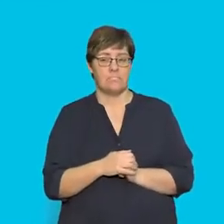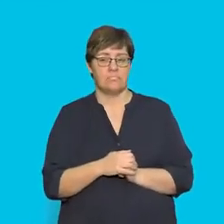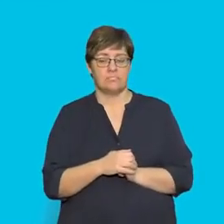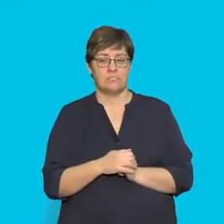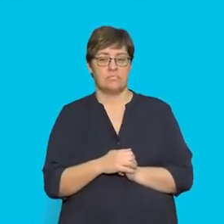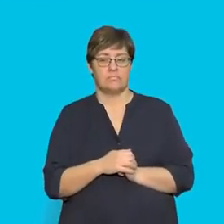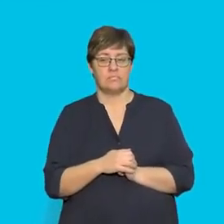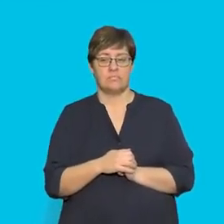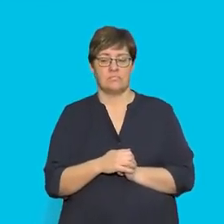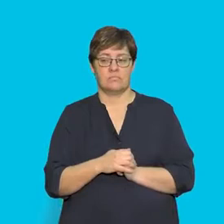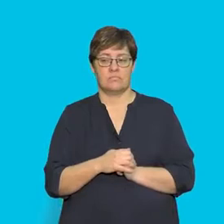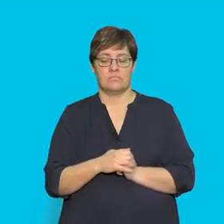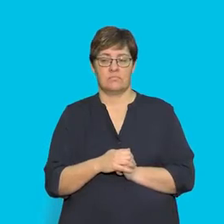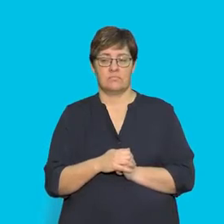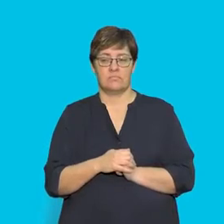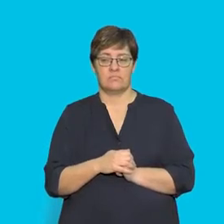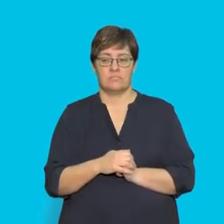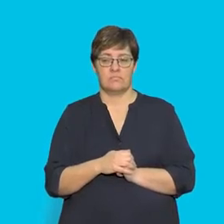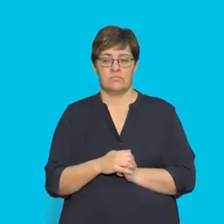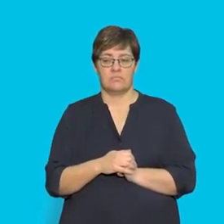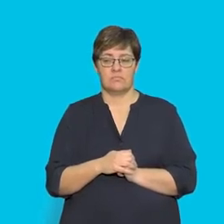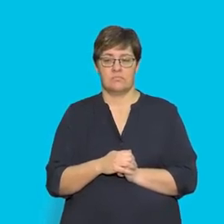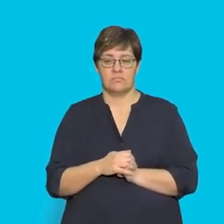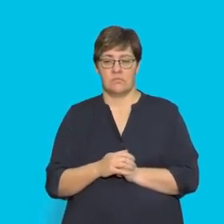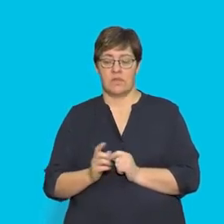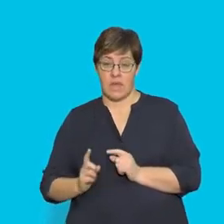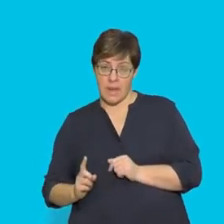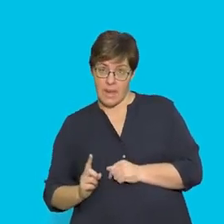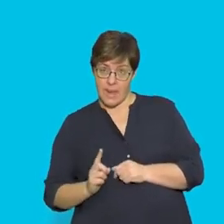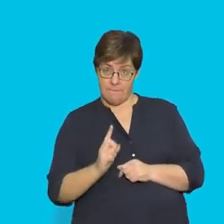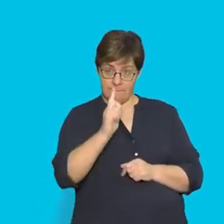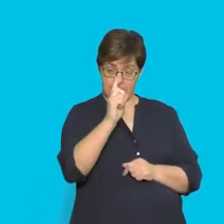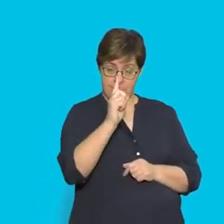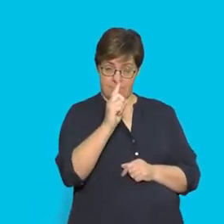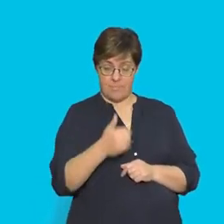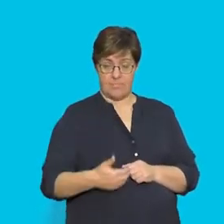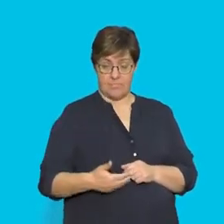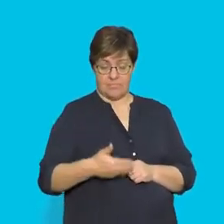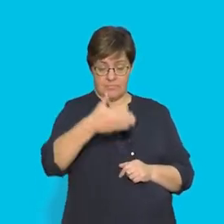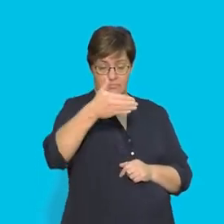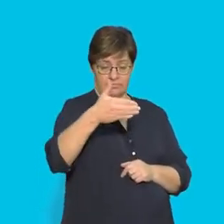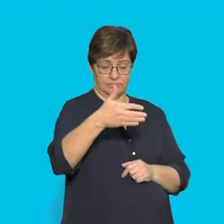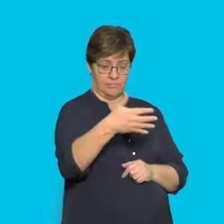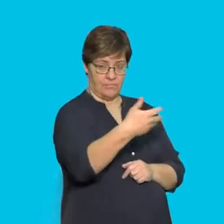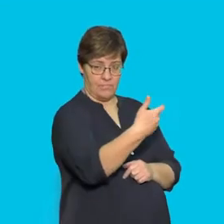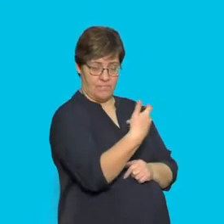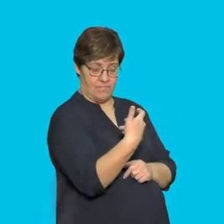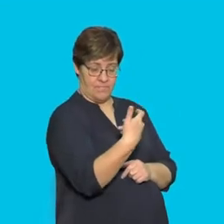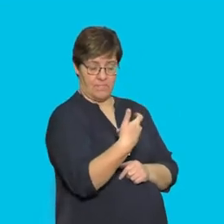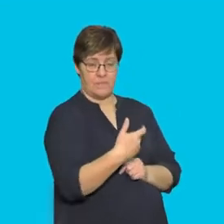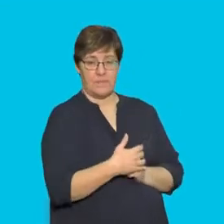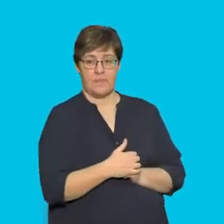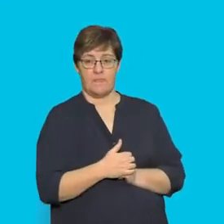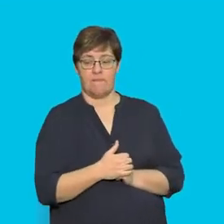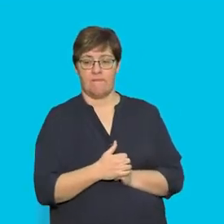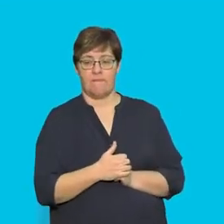were, the wire was going up over there, the direction of the current was going up, and